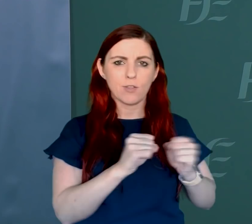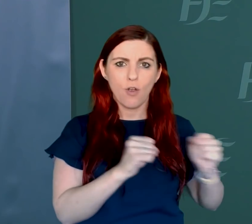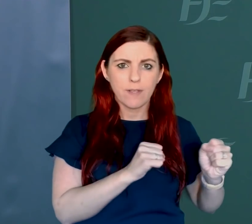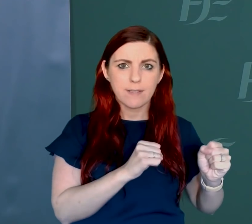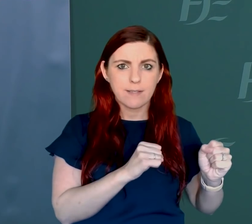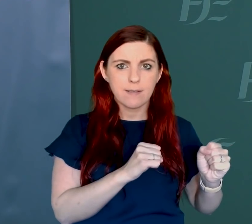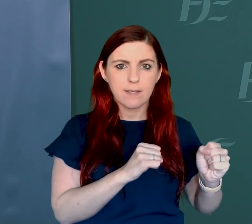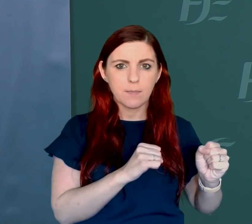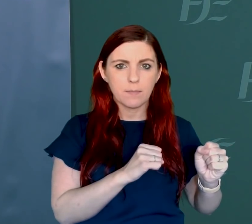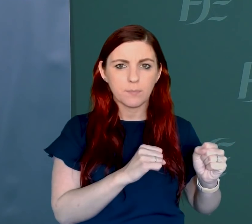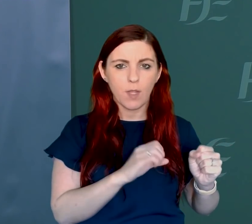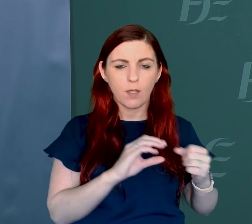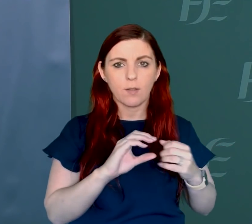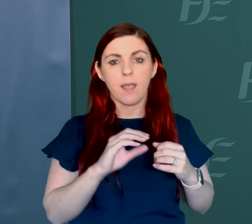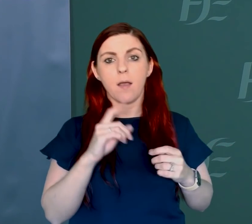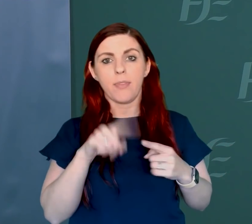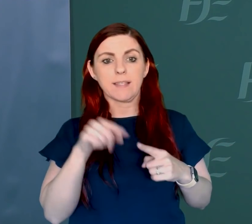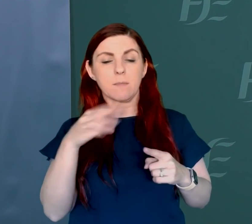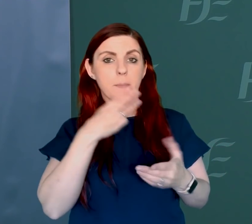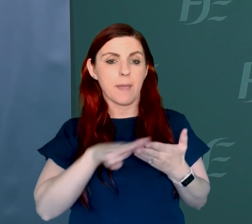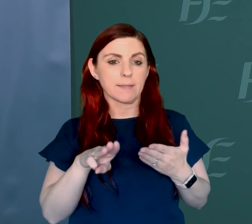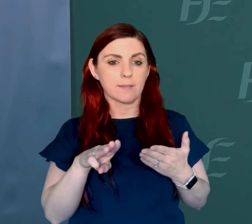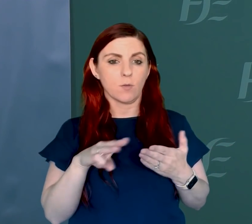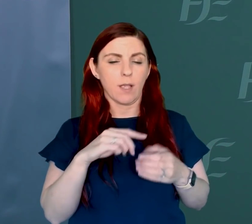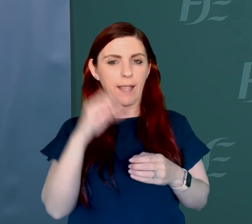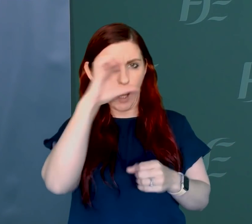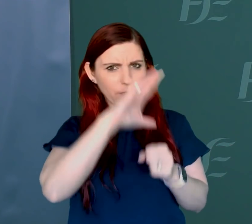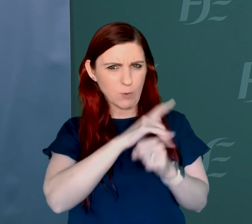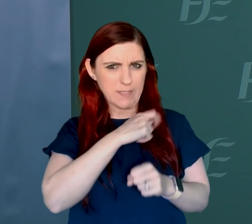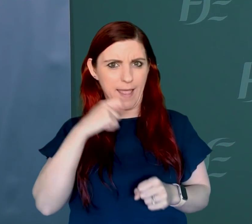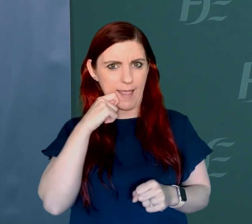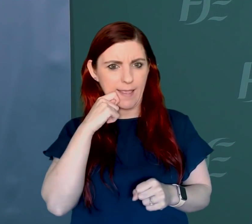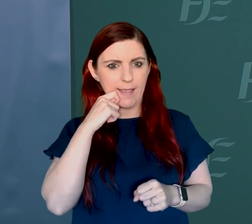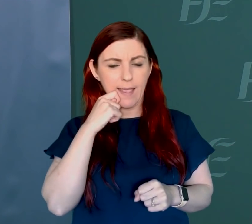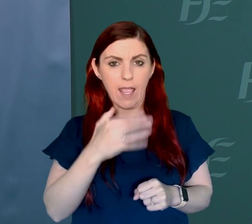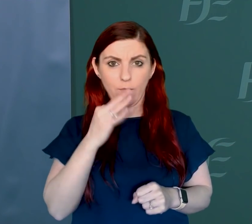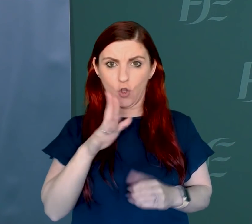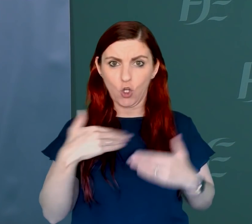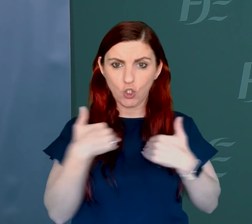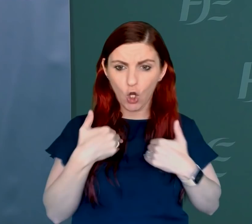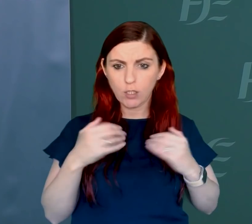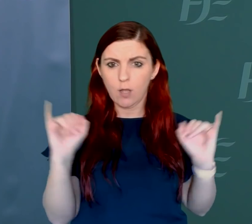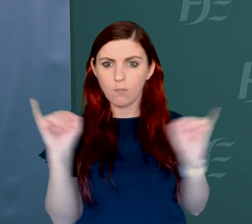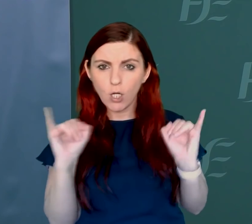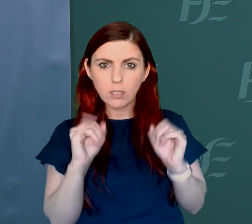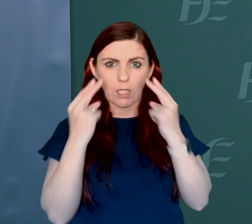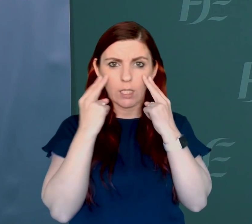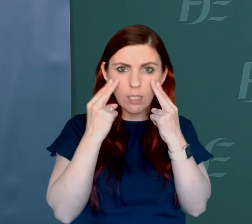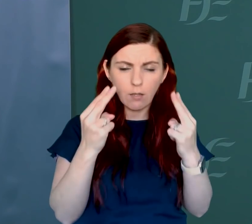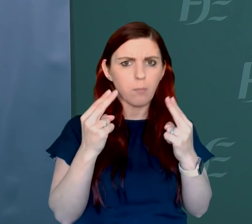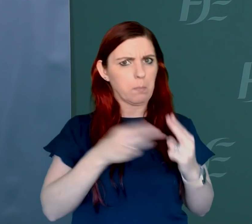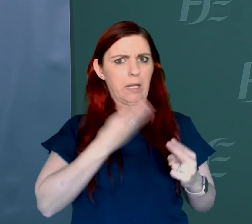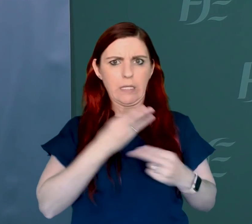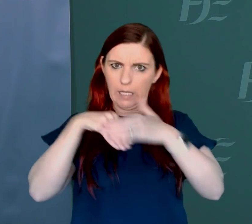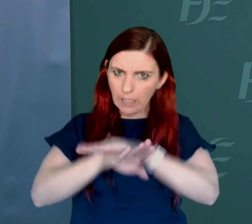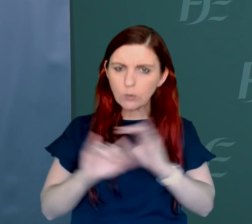have. This is a message we're always very careful about delivering. If you are concerned that you do need